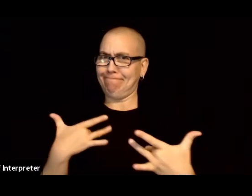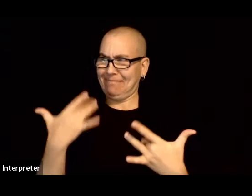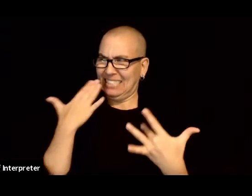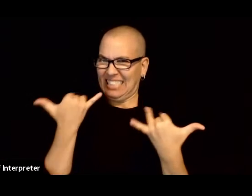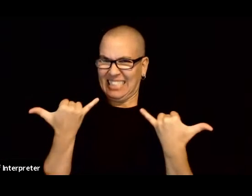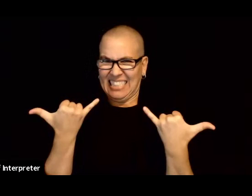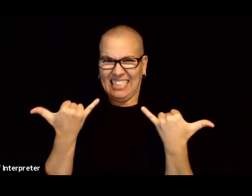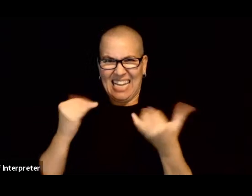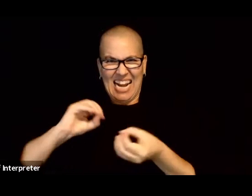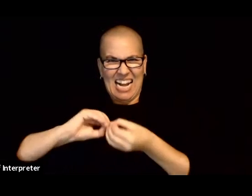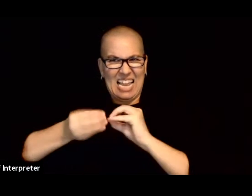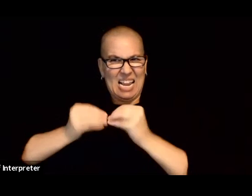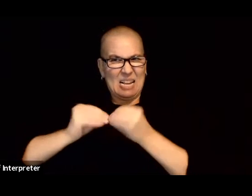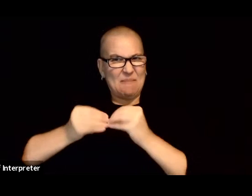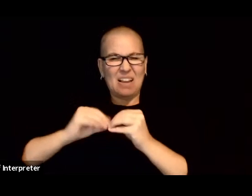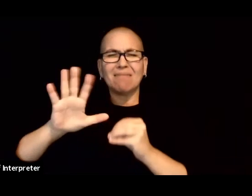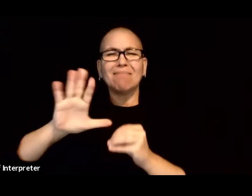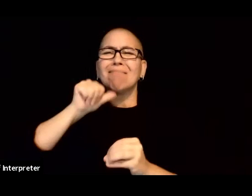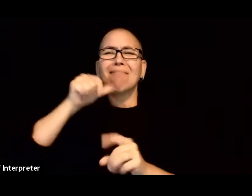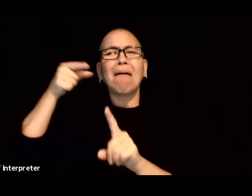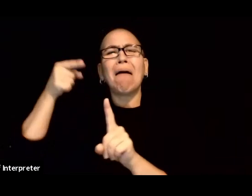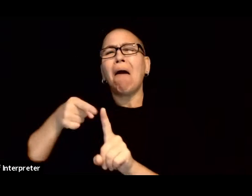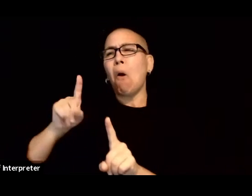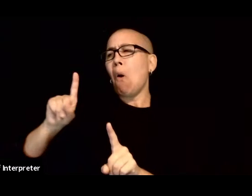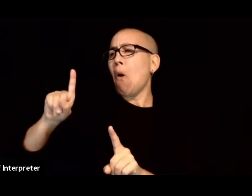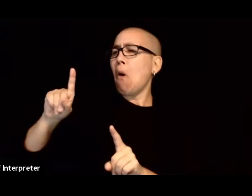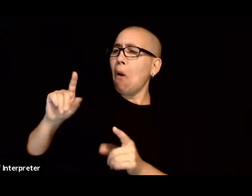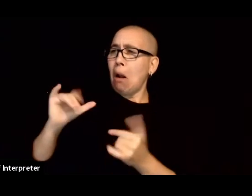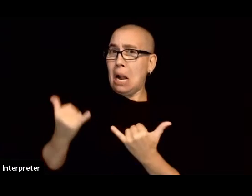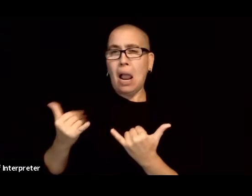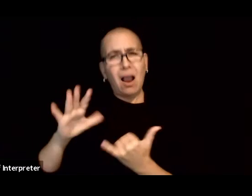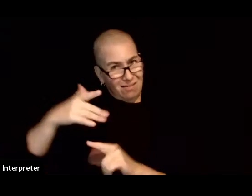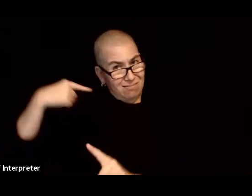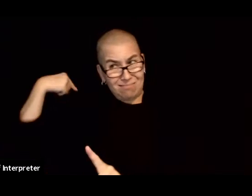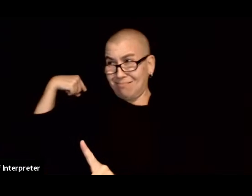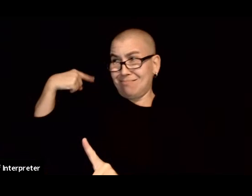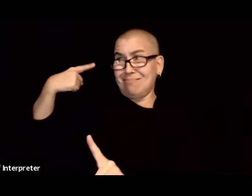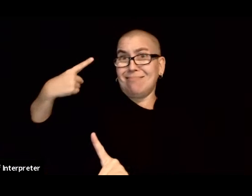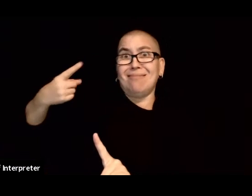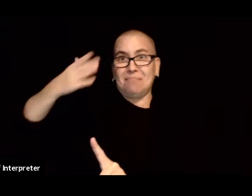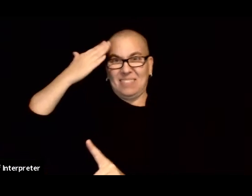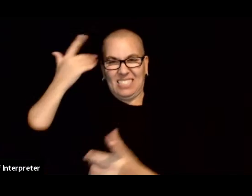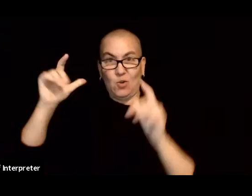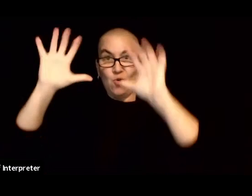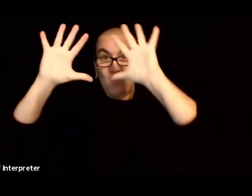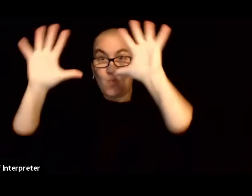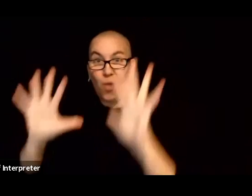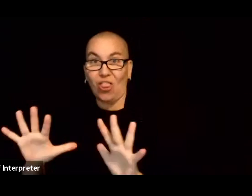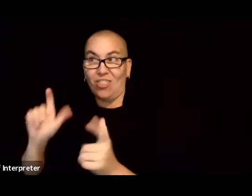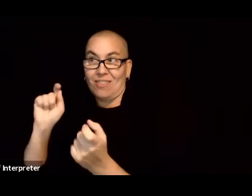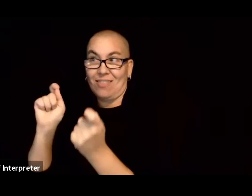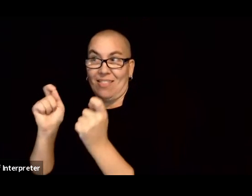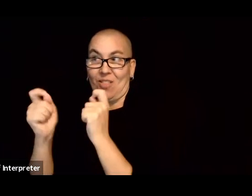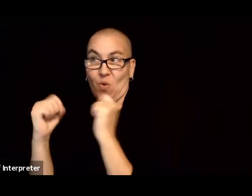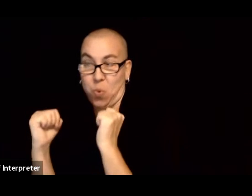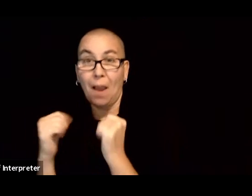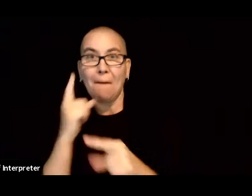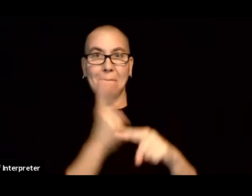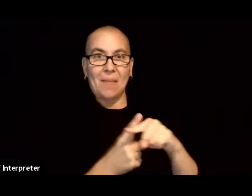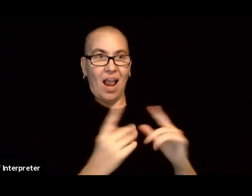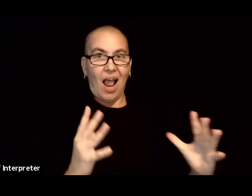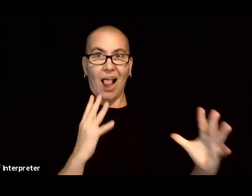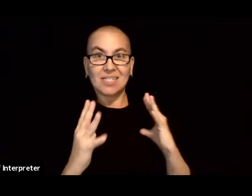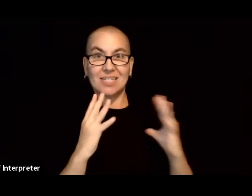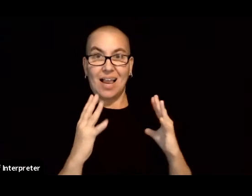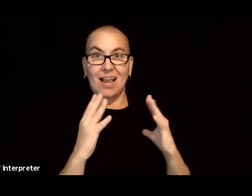we're going deeper into the fall and into the holiday season at a far higher level of cases than we had hoped, because we know what